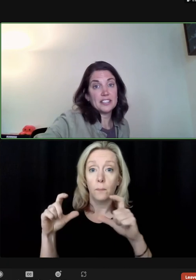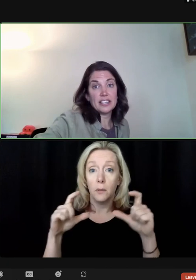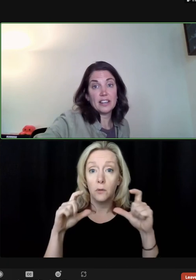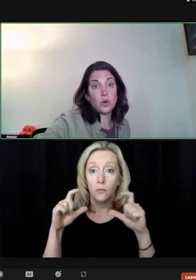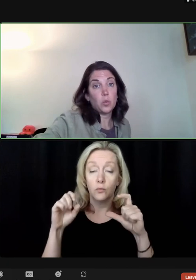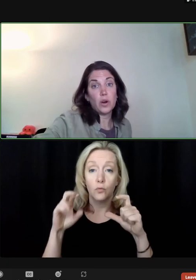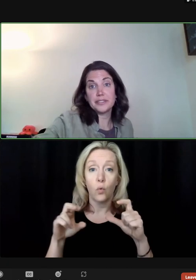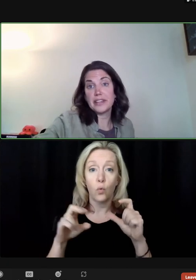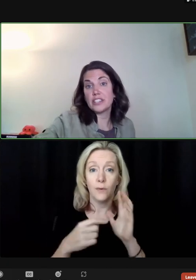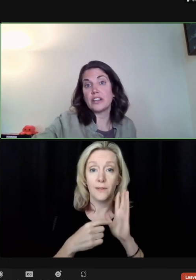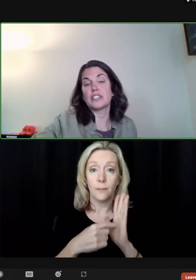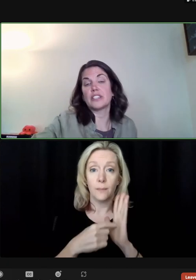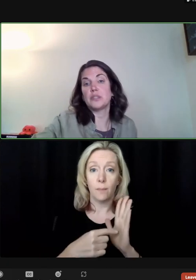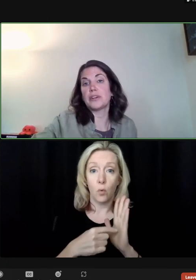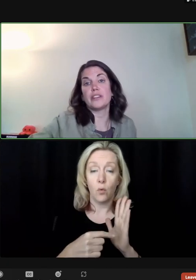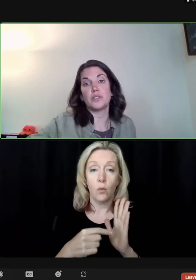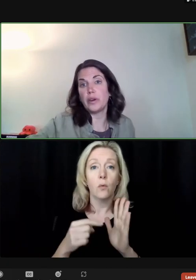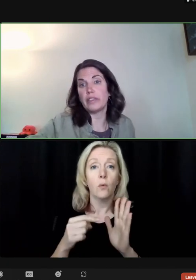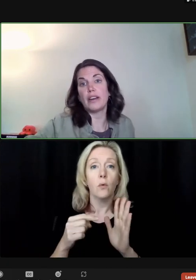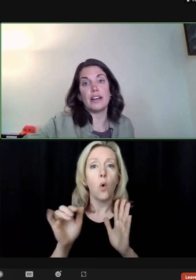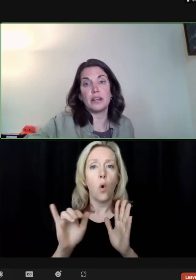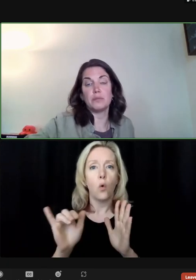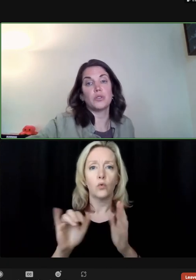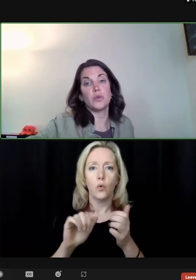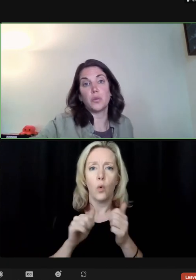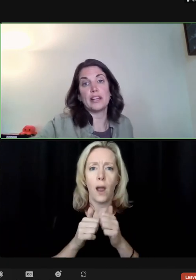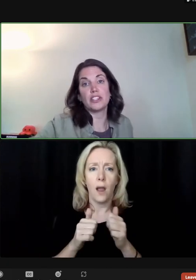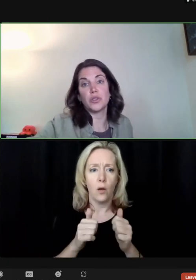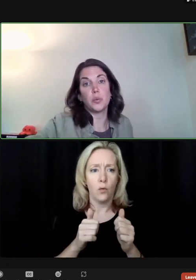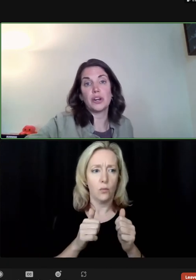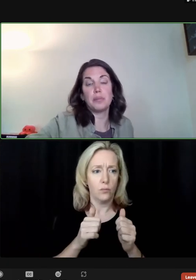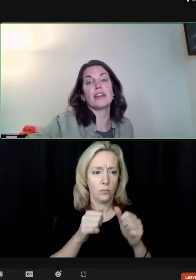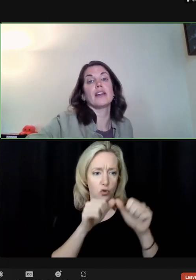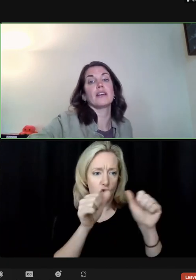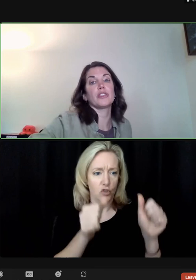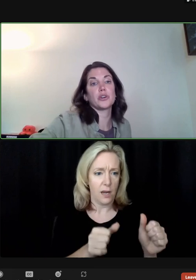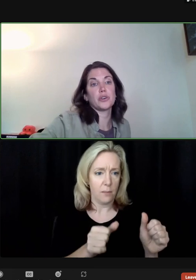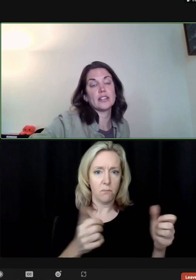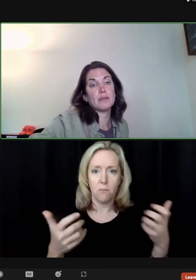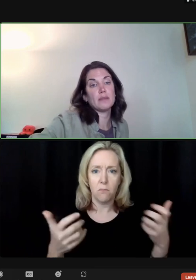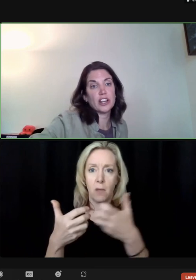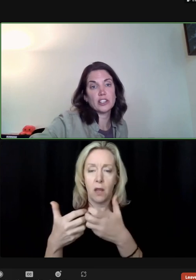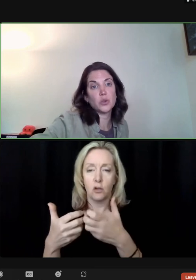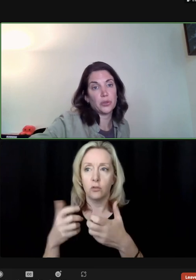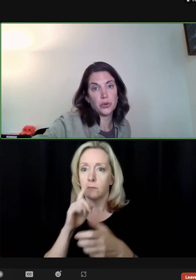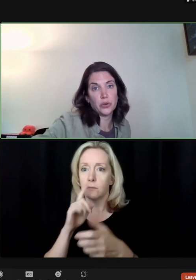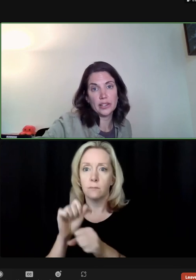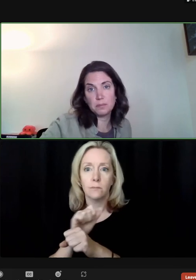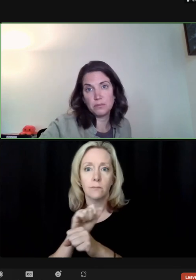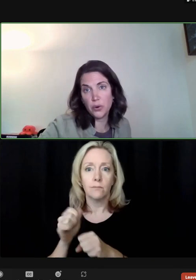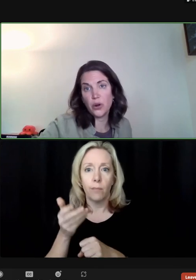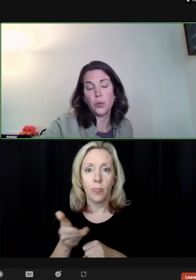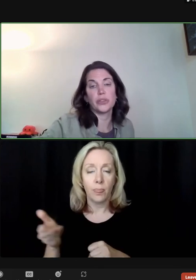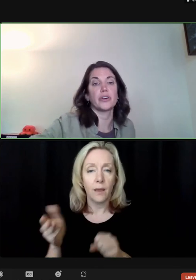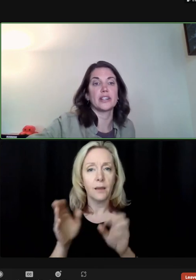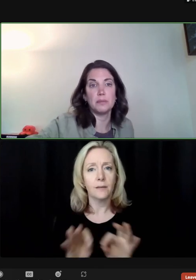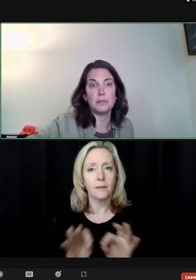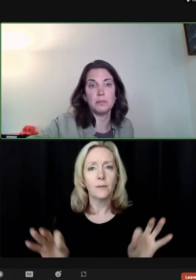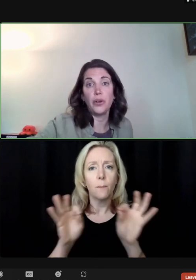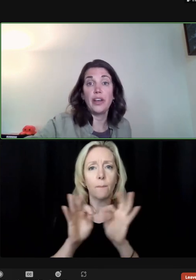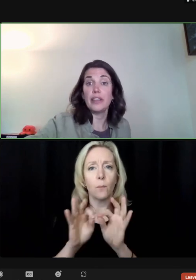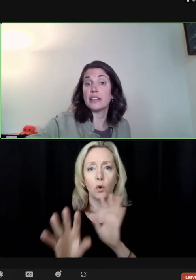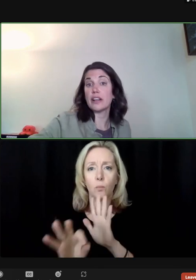and iconicity. What is that child's experience with that item, so that we make sure that we are picking the correct object or the correct photo